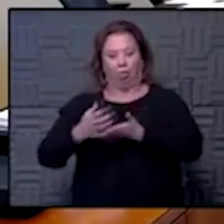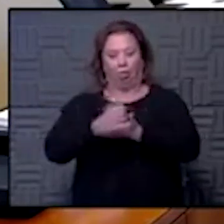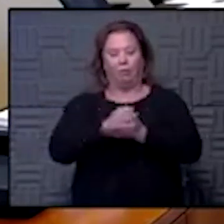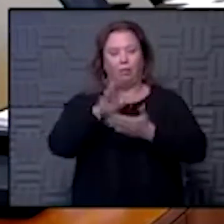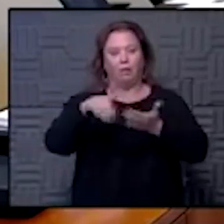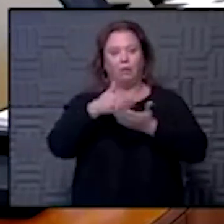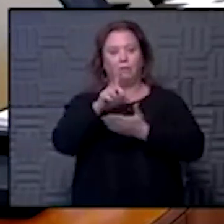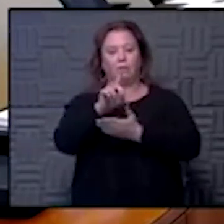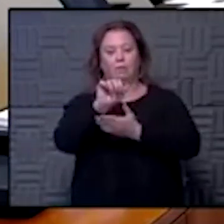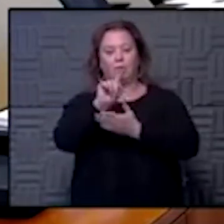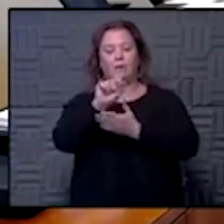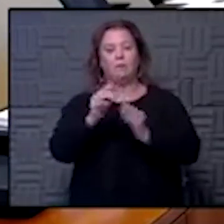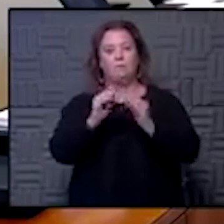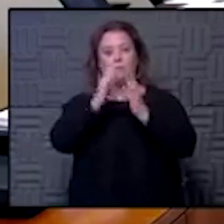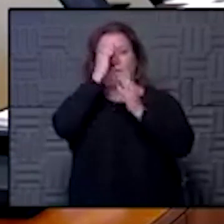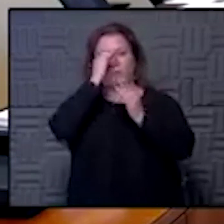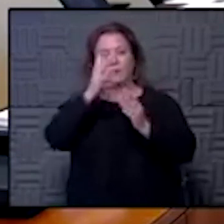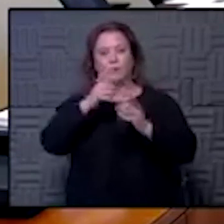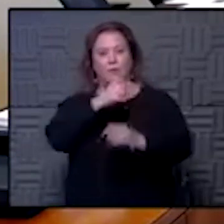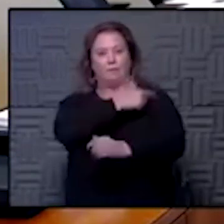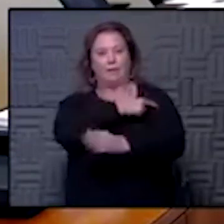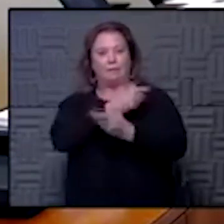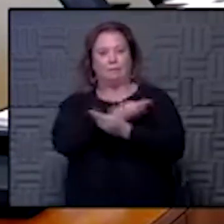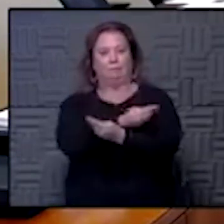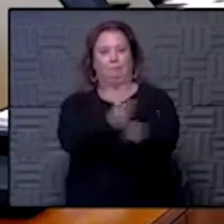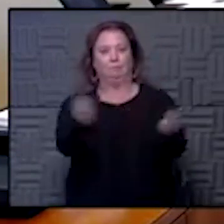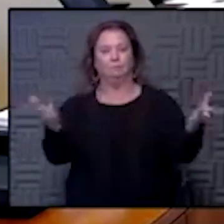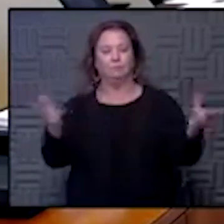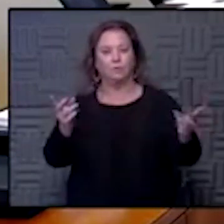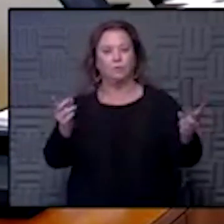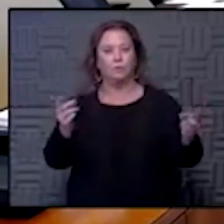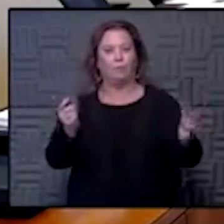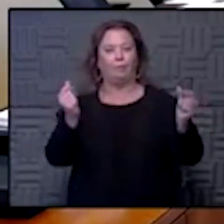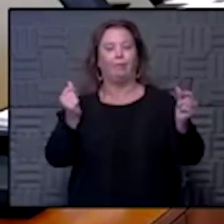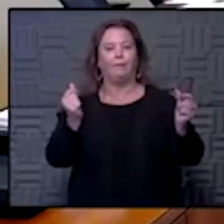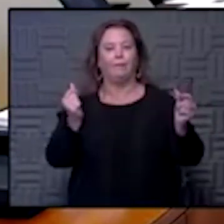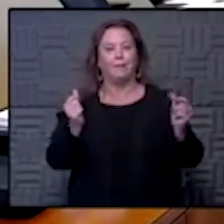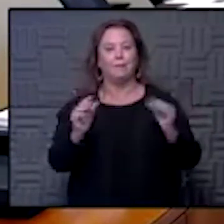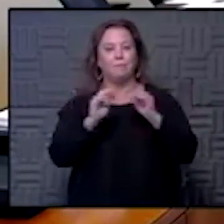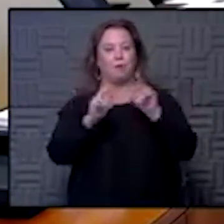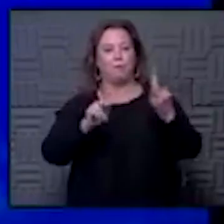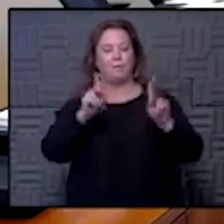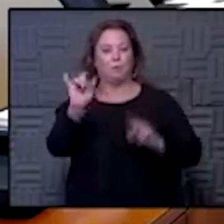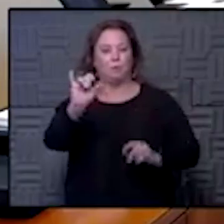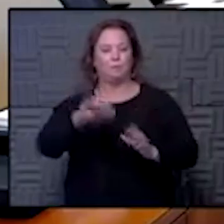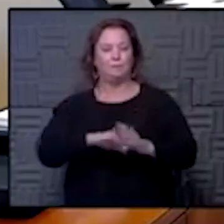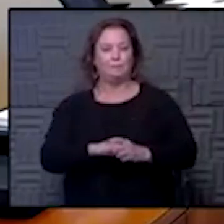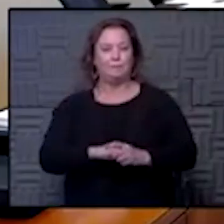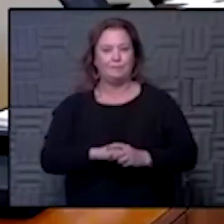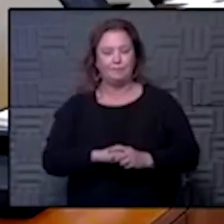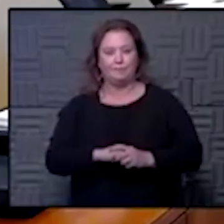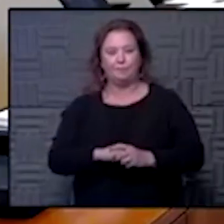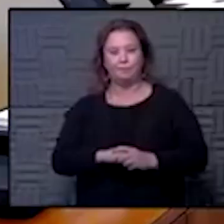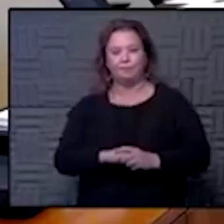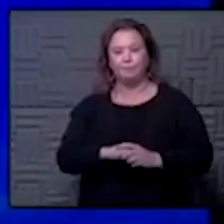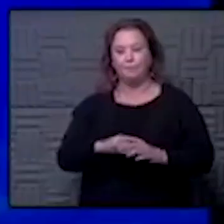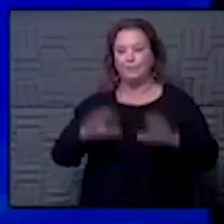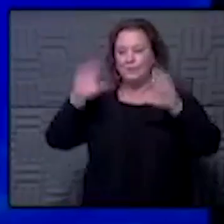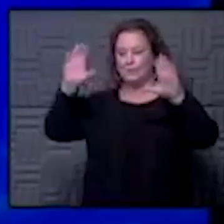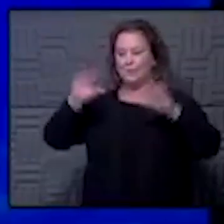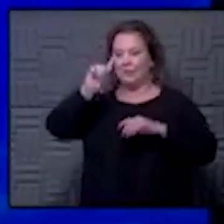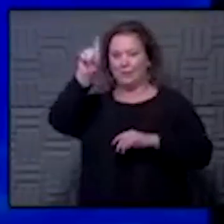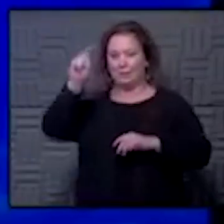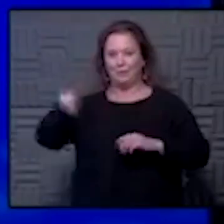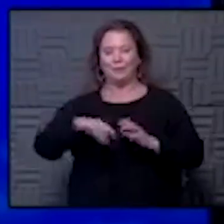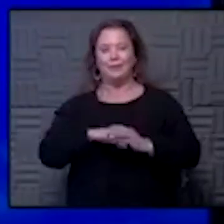more ability to get the vaccines out quickly and to more people as well. Yeah, makes sense to me. So great question.